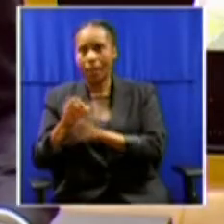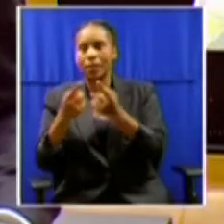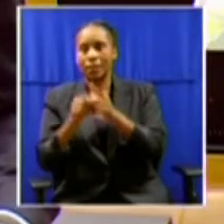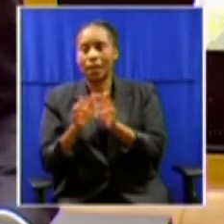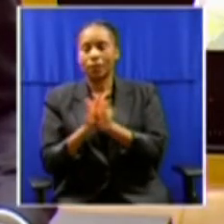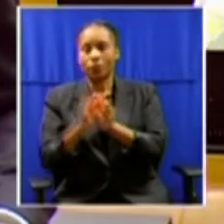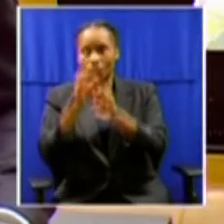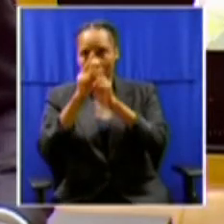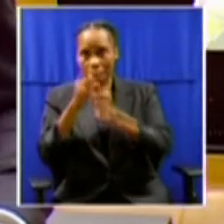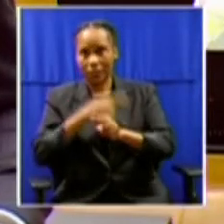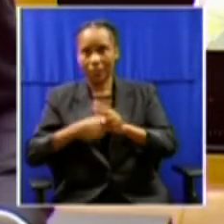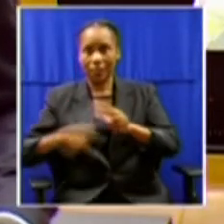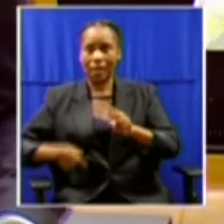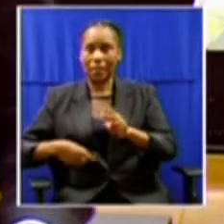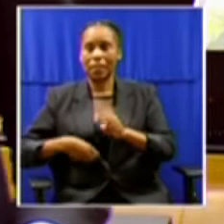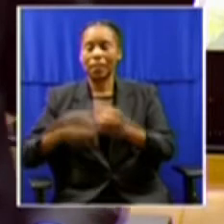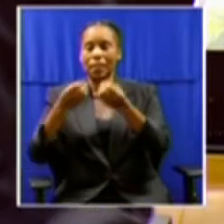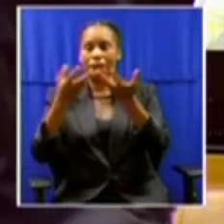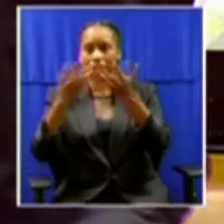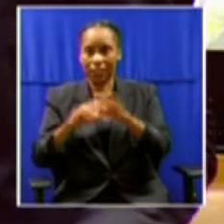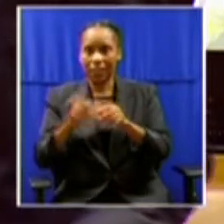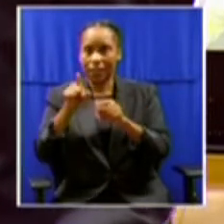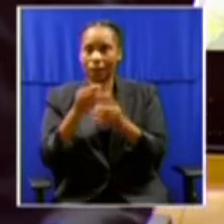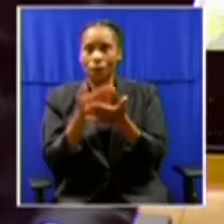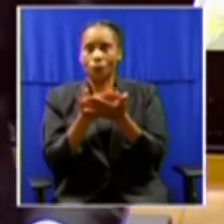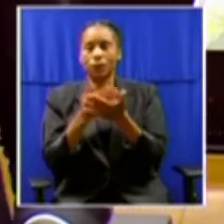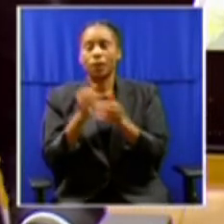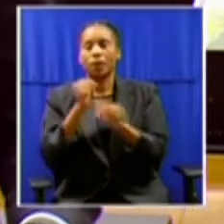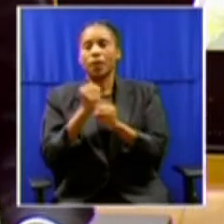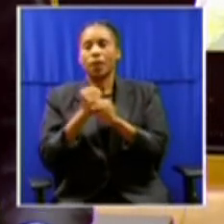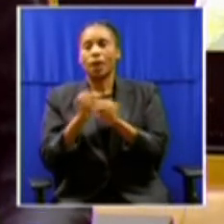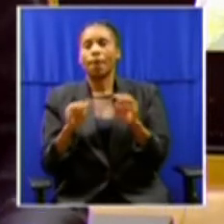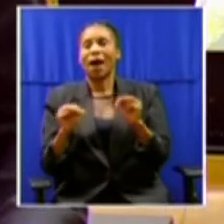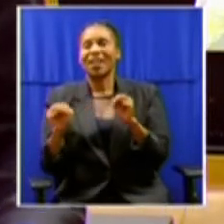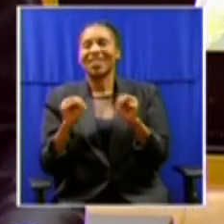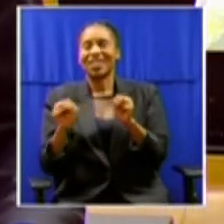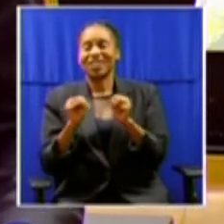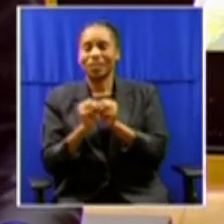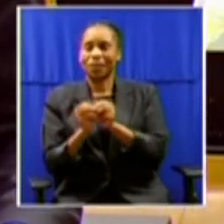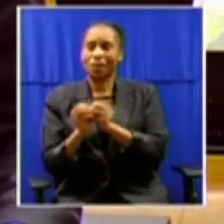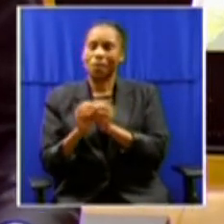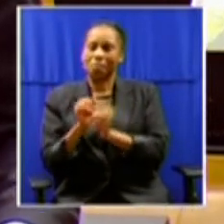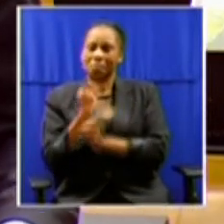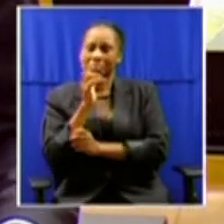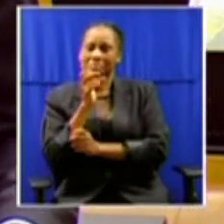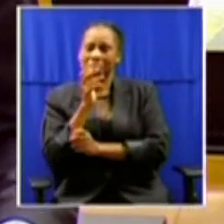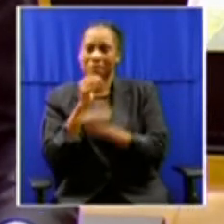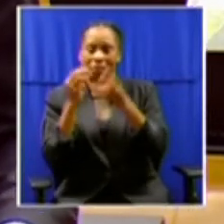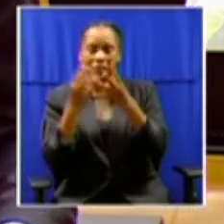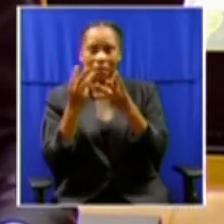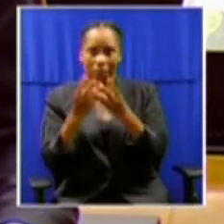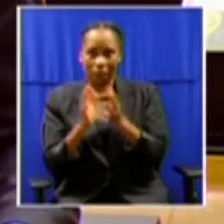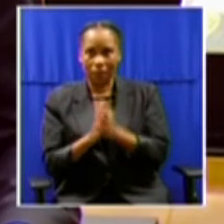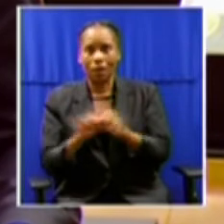been positive in terms of managing overcrowding and COVID-19. Our population as at Friday,